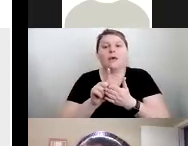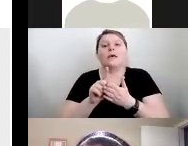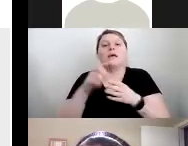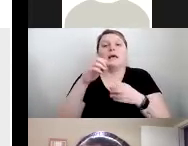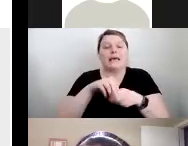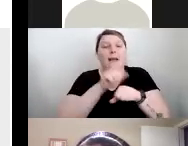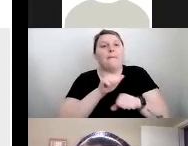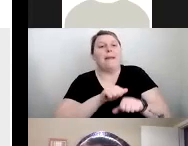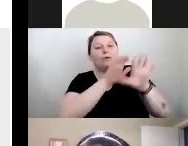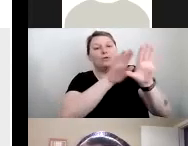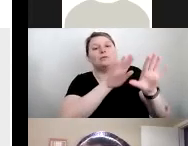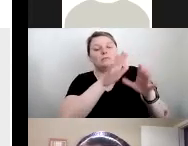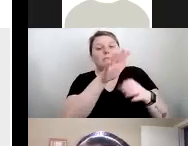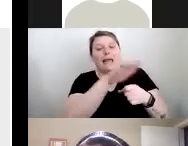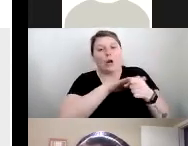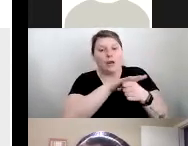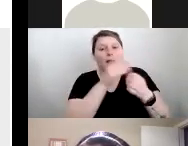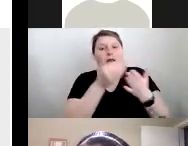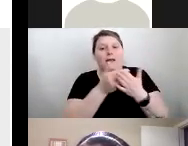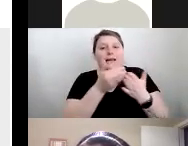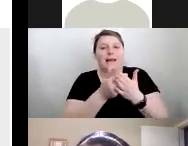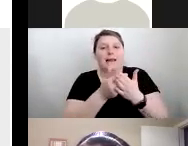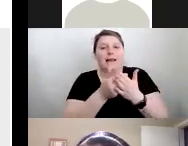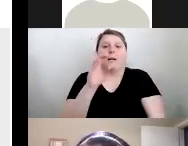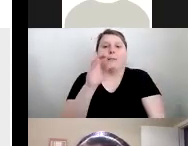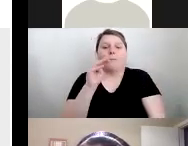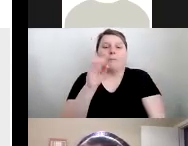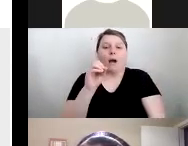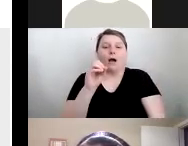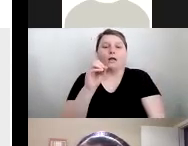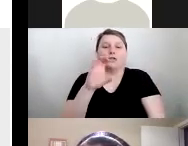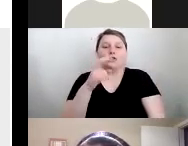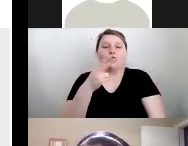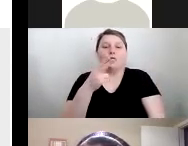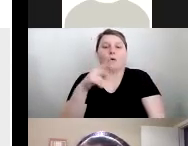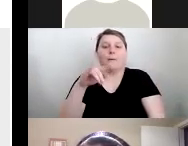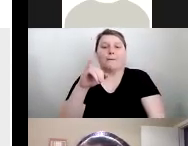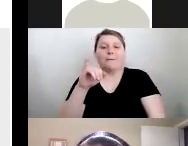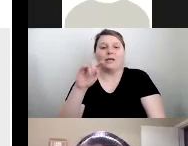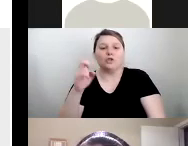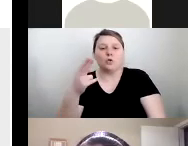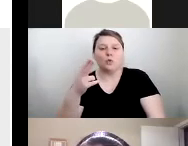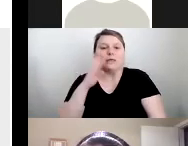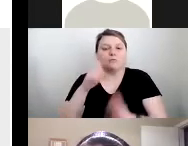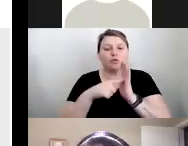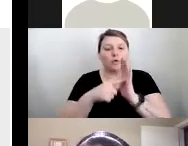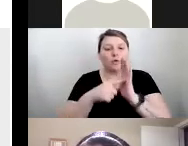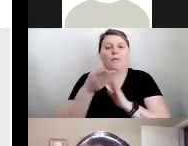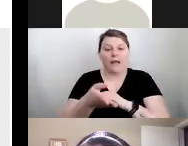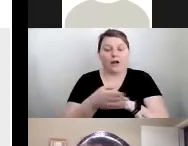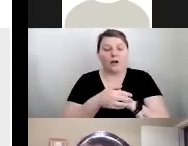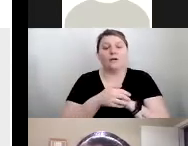mountainous part, which is near Machu Picchu, if you've heard of Machu Picchu, which is actually featured in the slide here. So the Gorgas course is